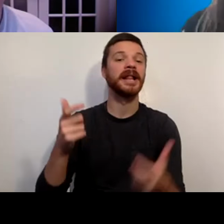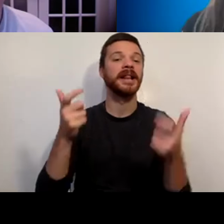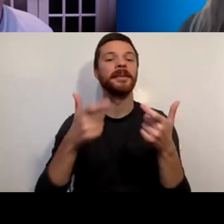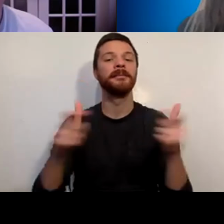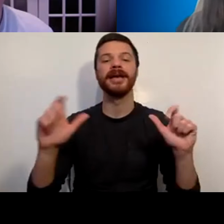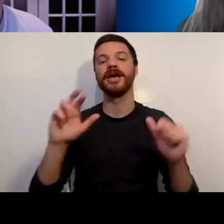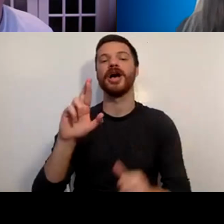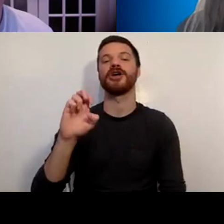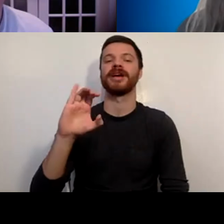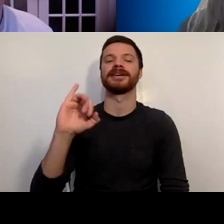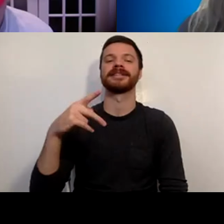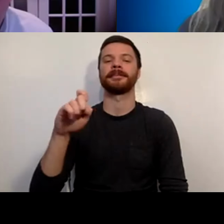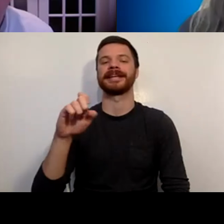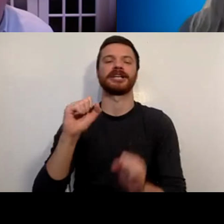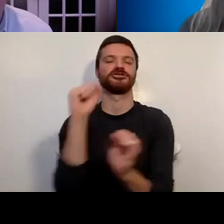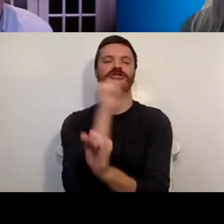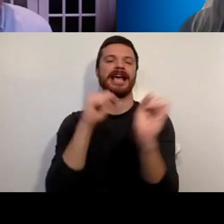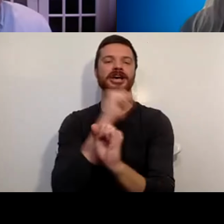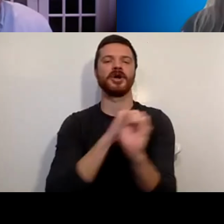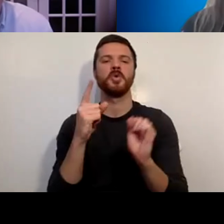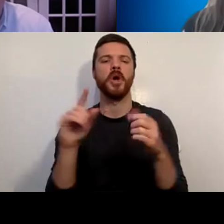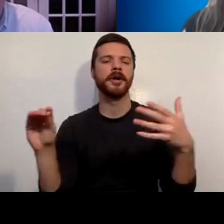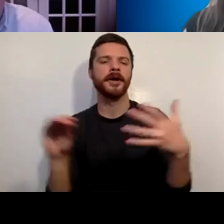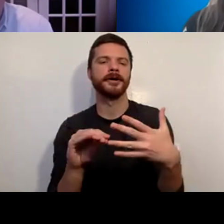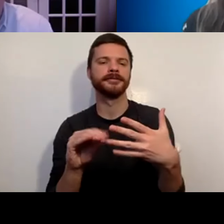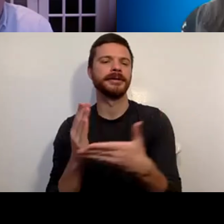the strategies.